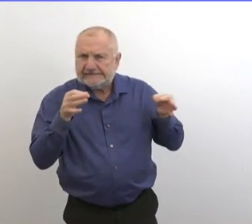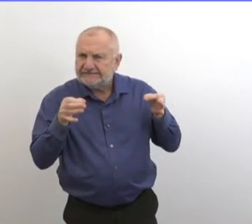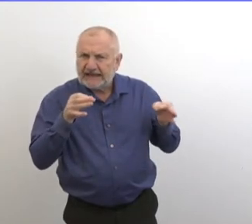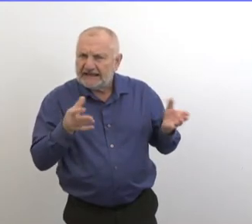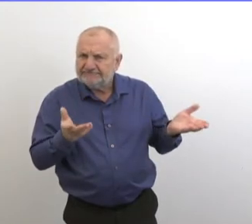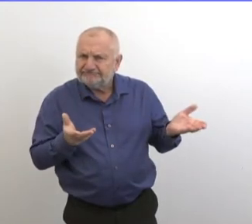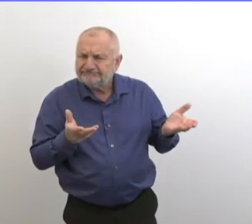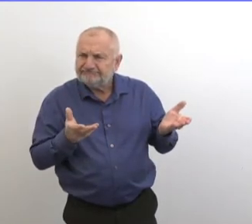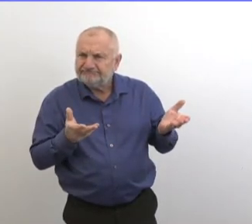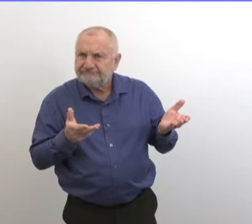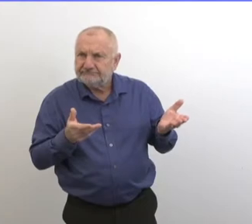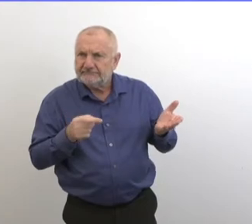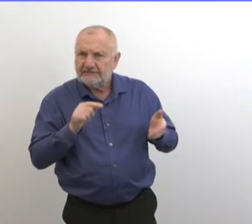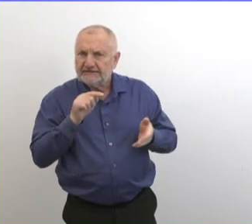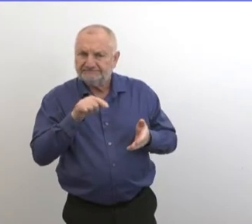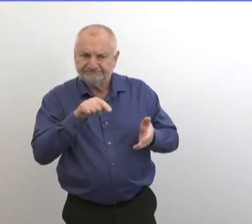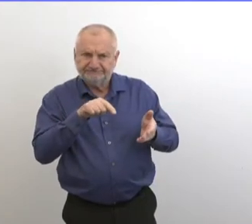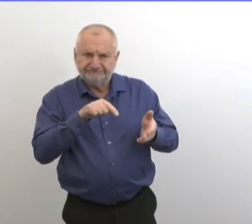regards to